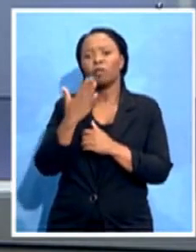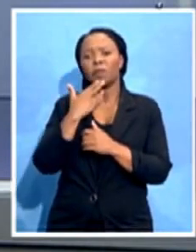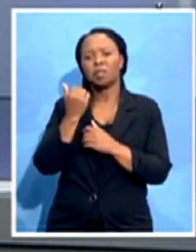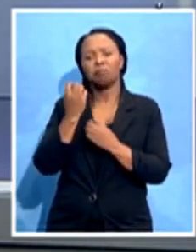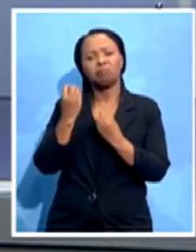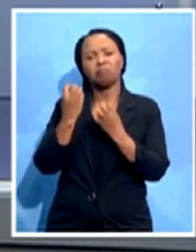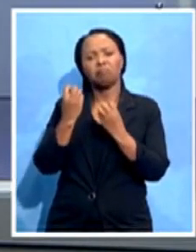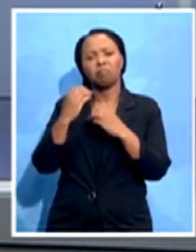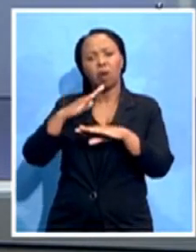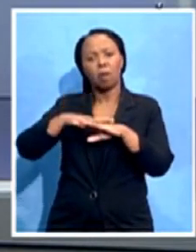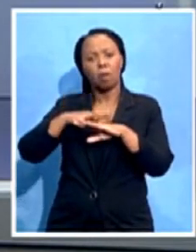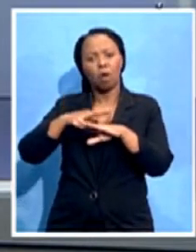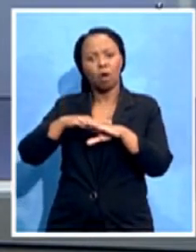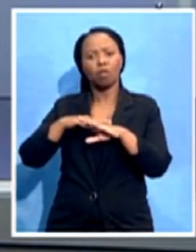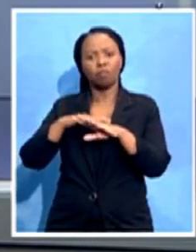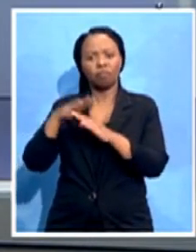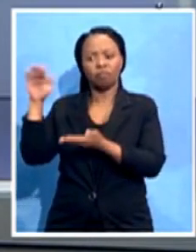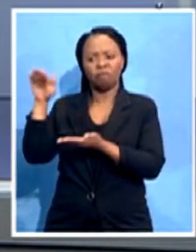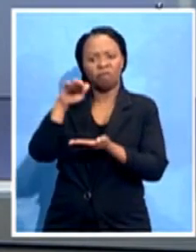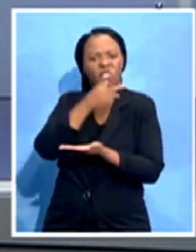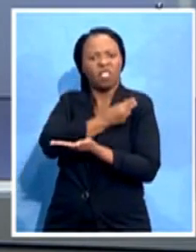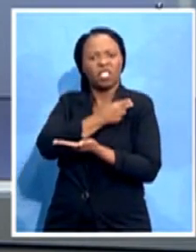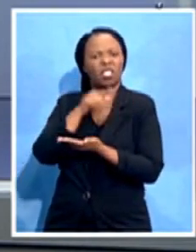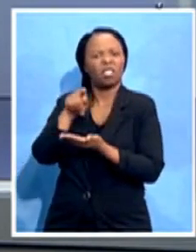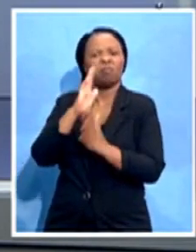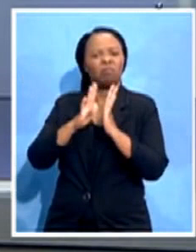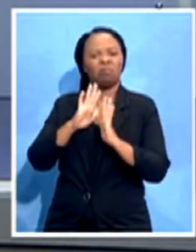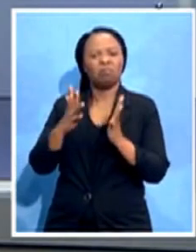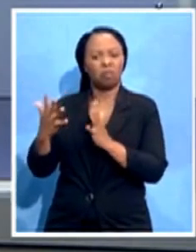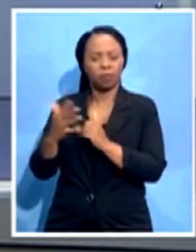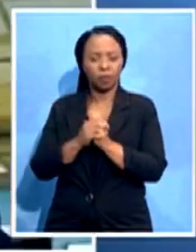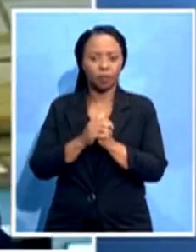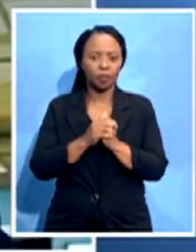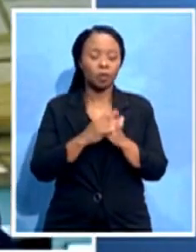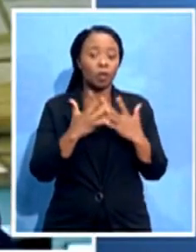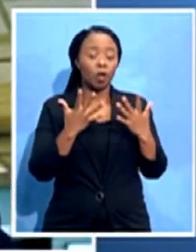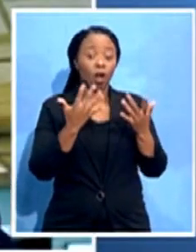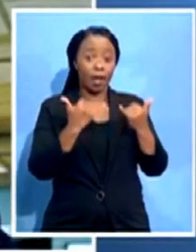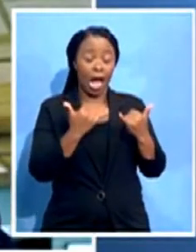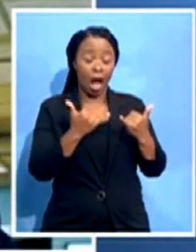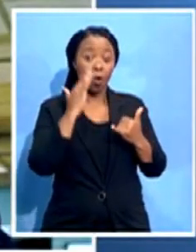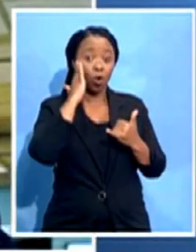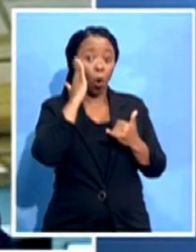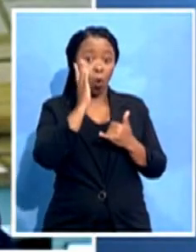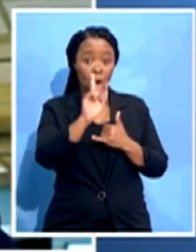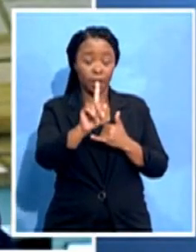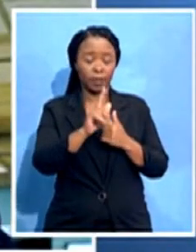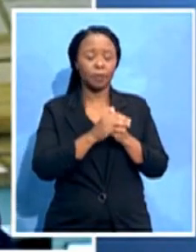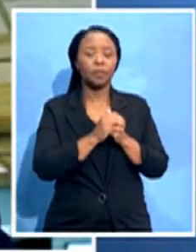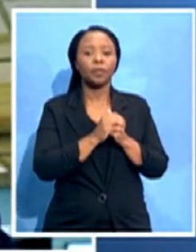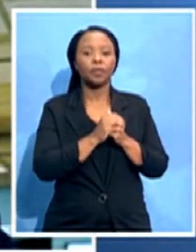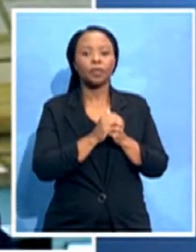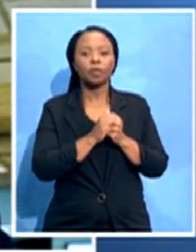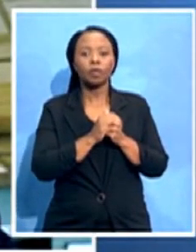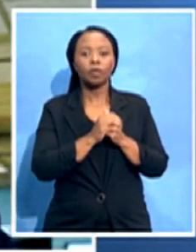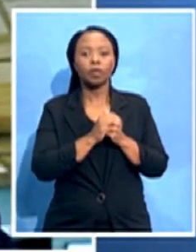vaccine. What are we learning about that? Well, what we do know now is that the plane